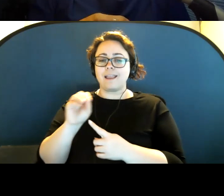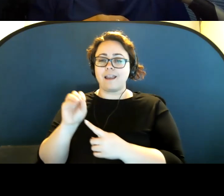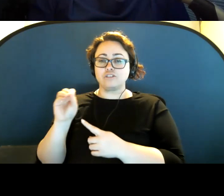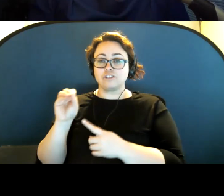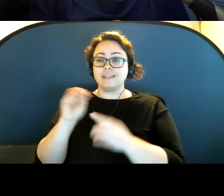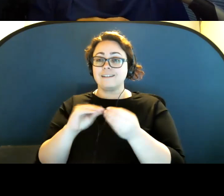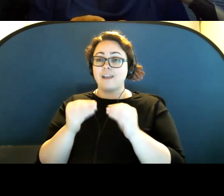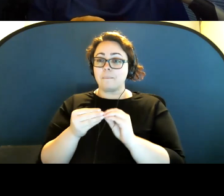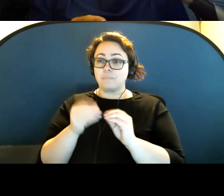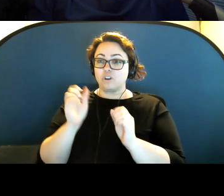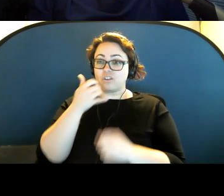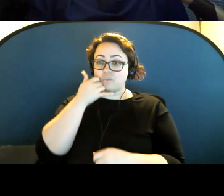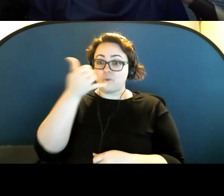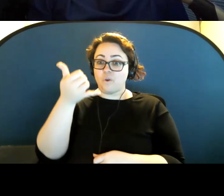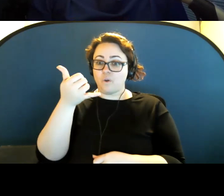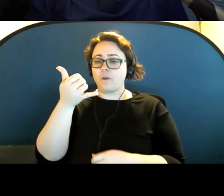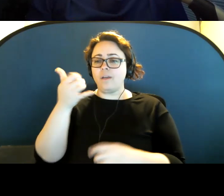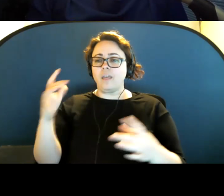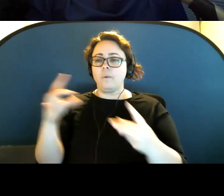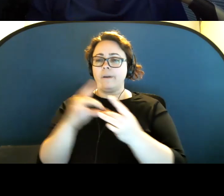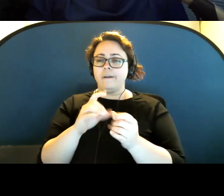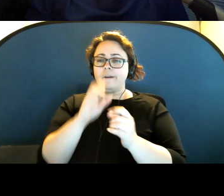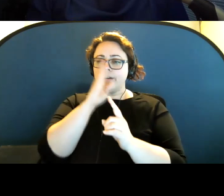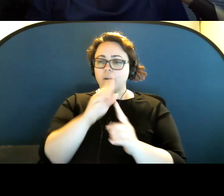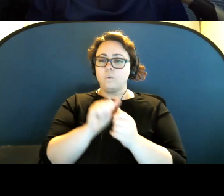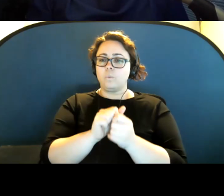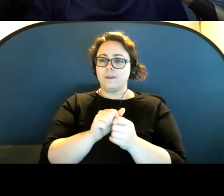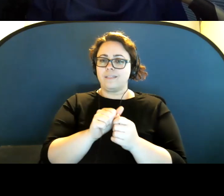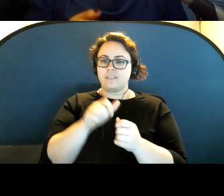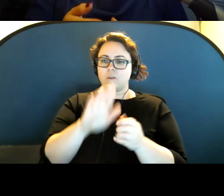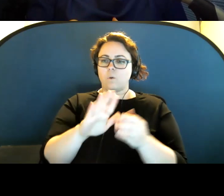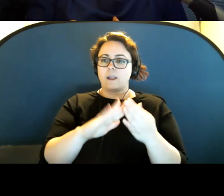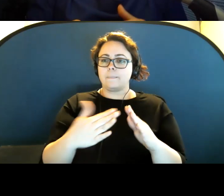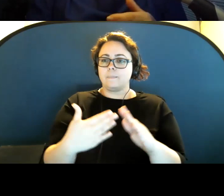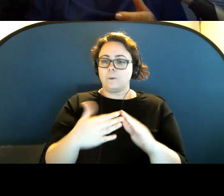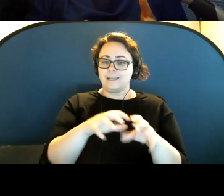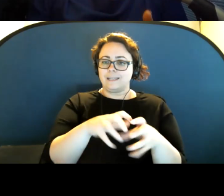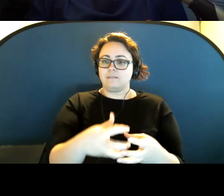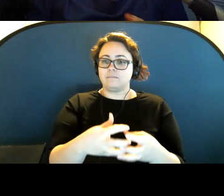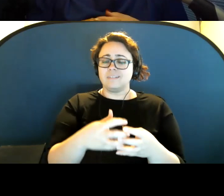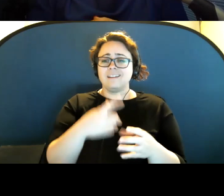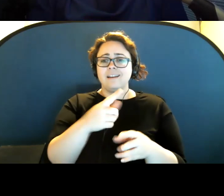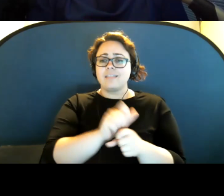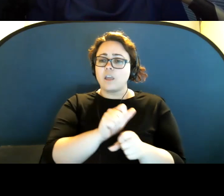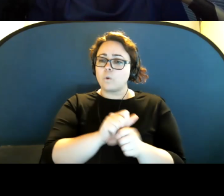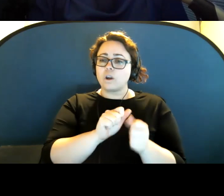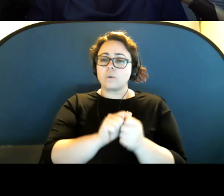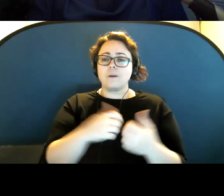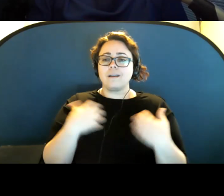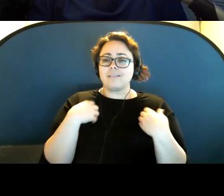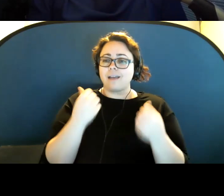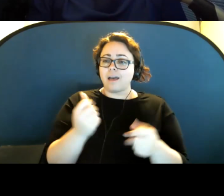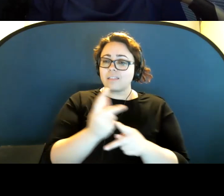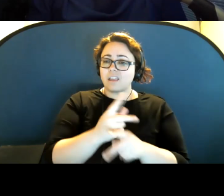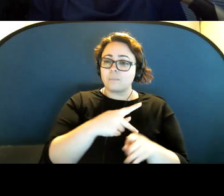you directly with the chapter in your community. And they work closely with healthcare professionals, nonprofit organizations, and